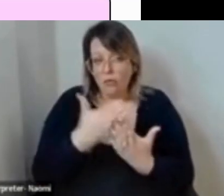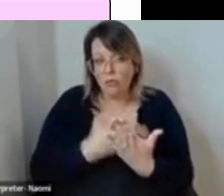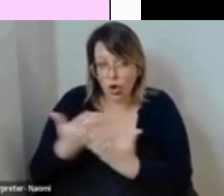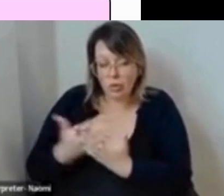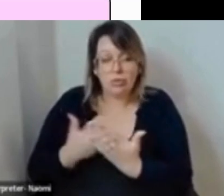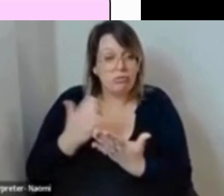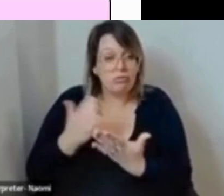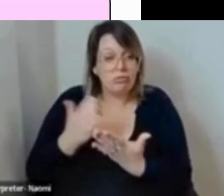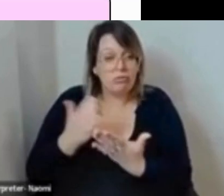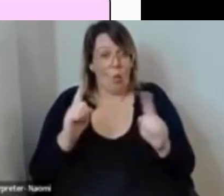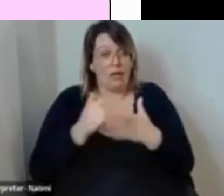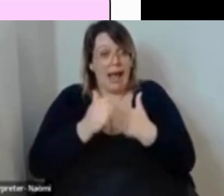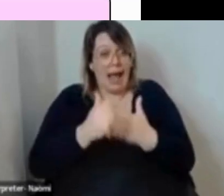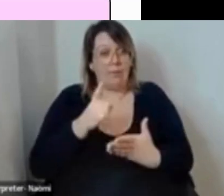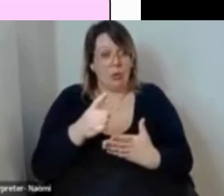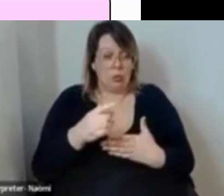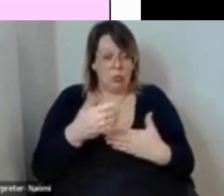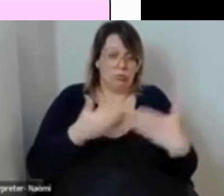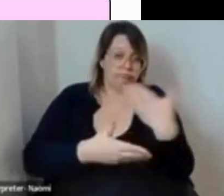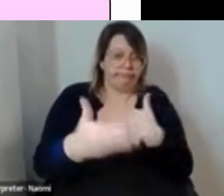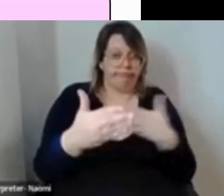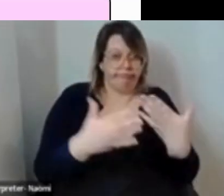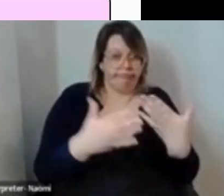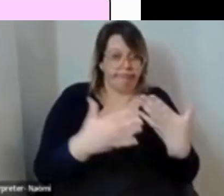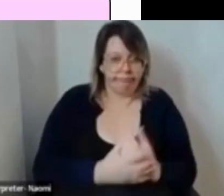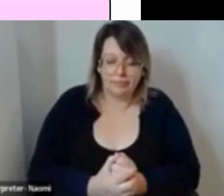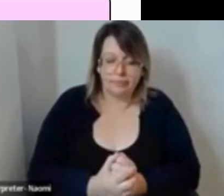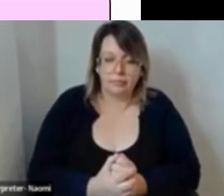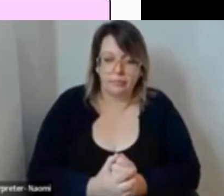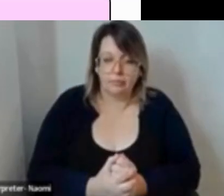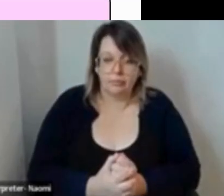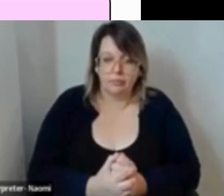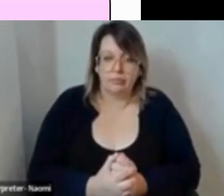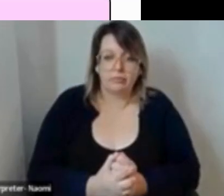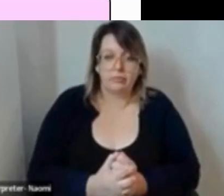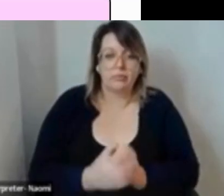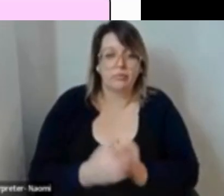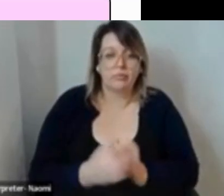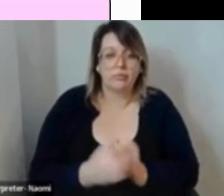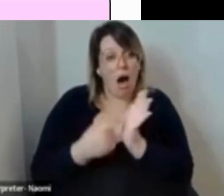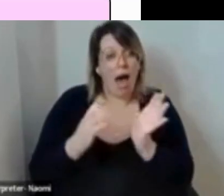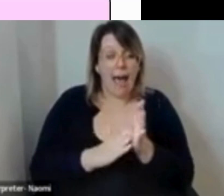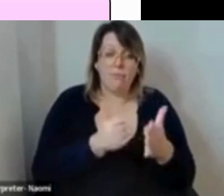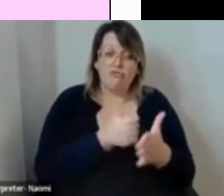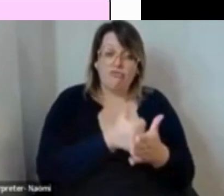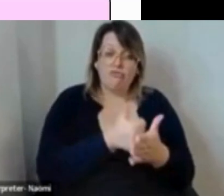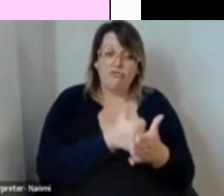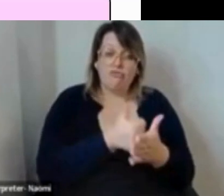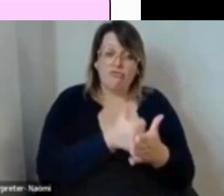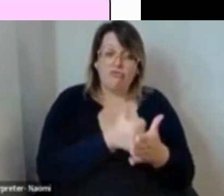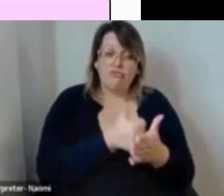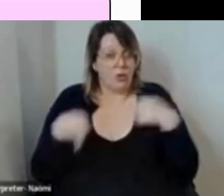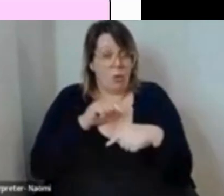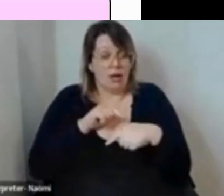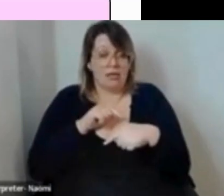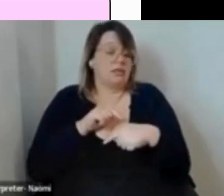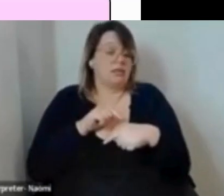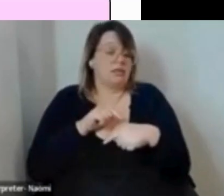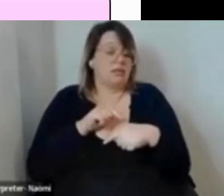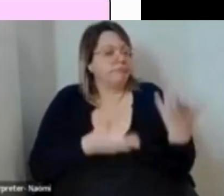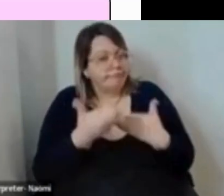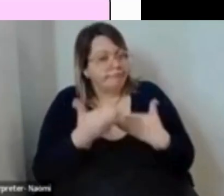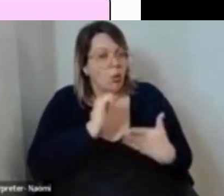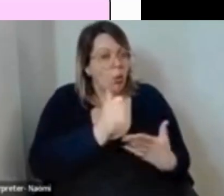you during this time. Our relationship managers are regularly feeding back to us on how these conversations are going and sharing your